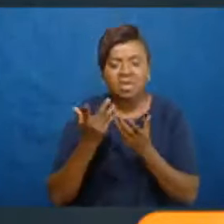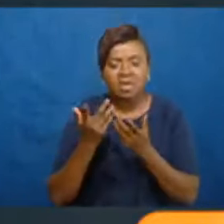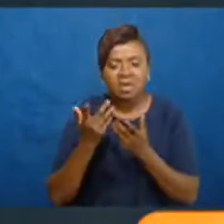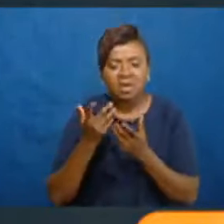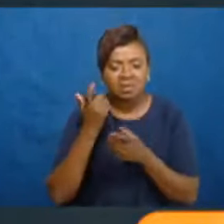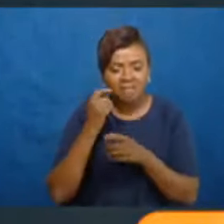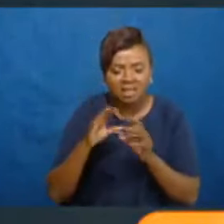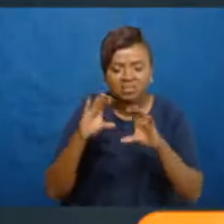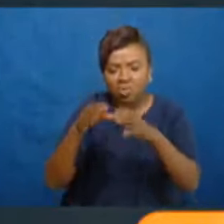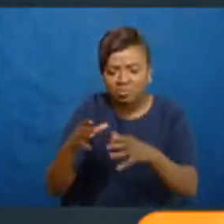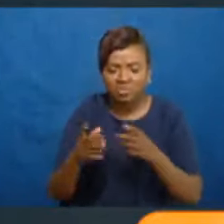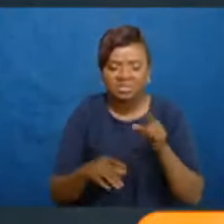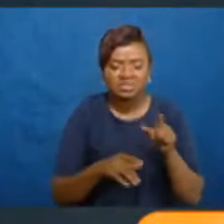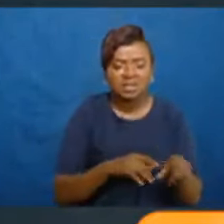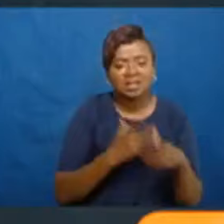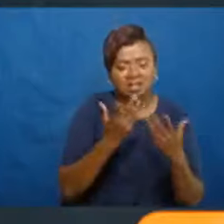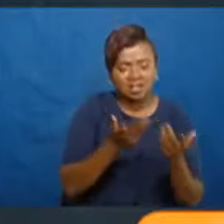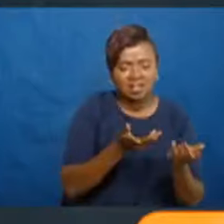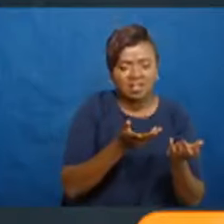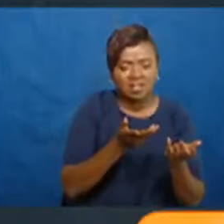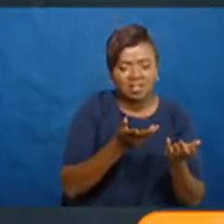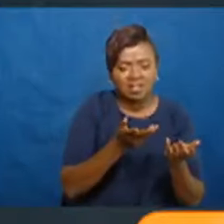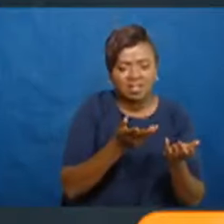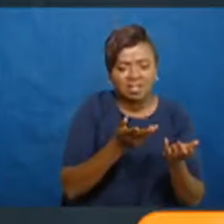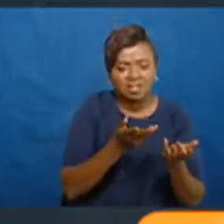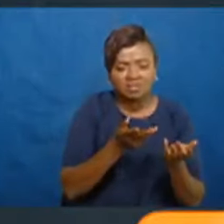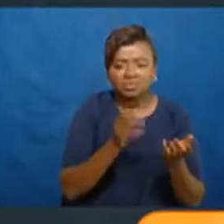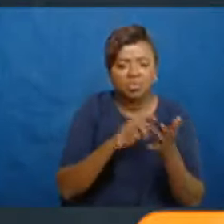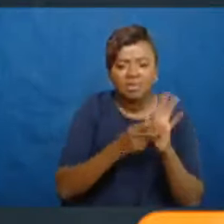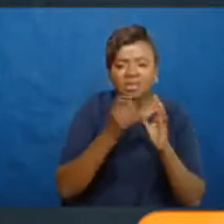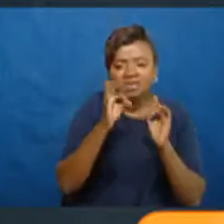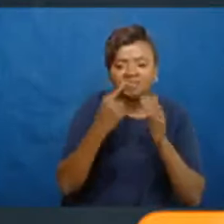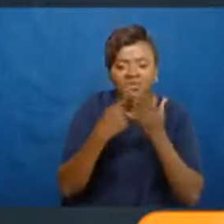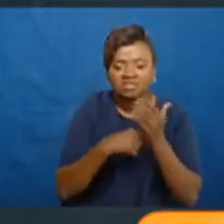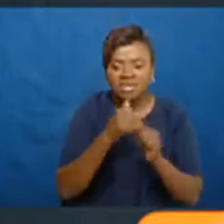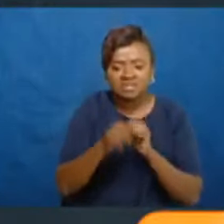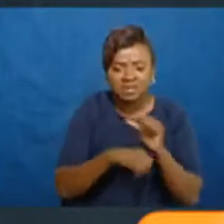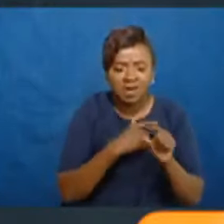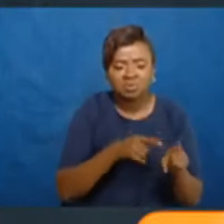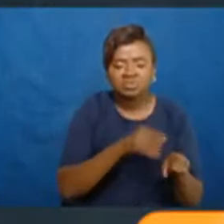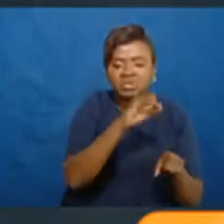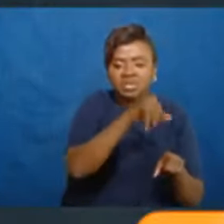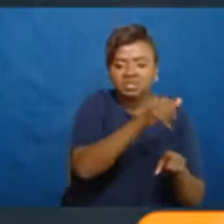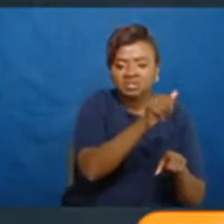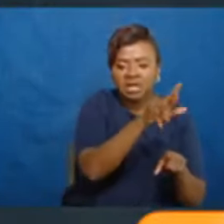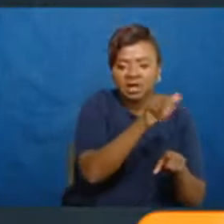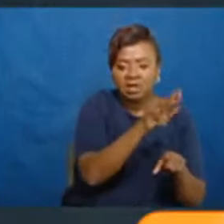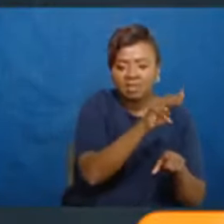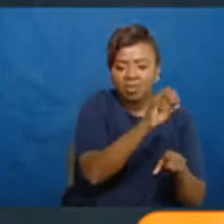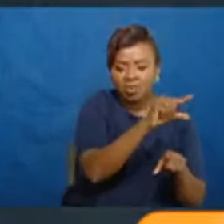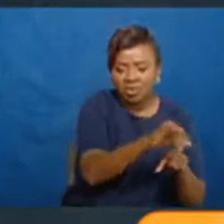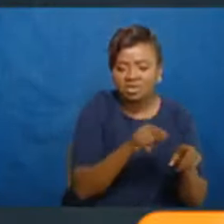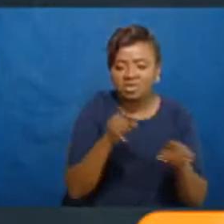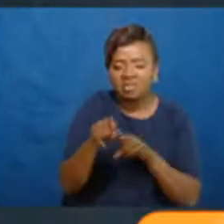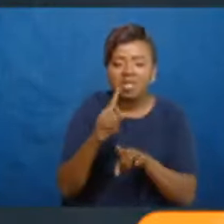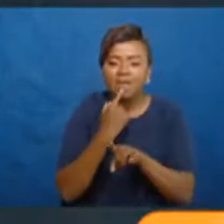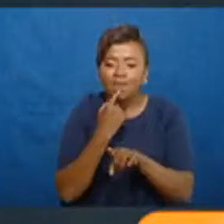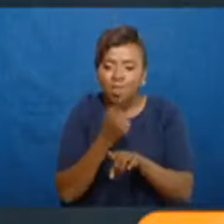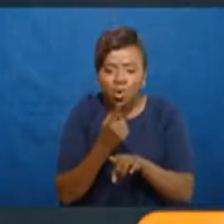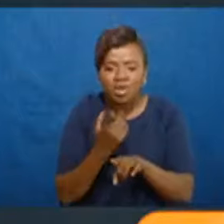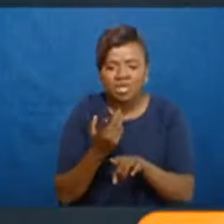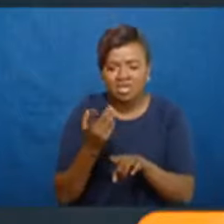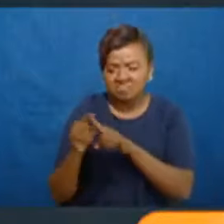about Jaramogi and Jomo Kenyatta, Jomo Kenyatta and Moi coming together, and therefore Jaramogi had to leave